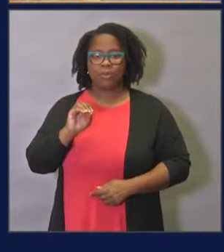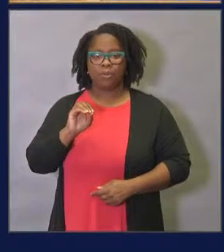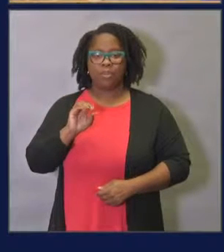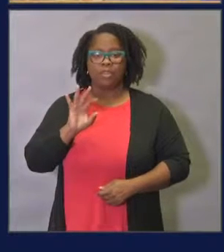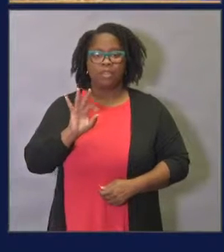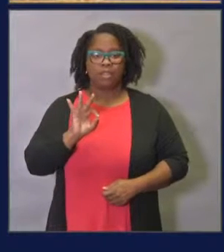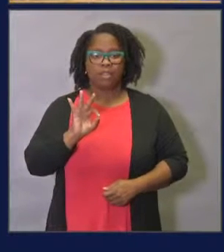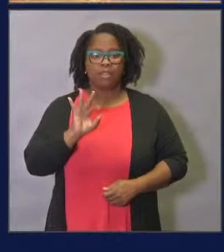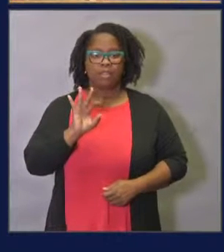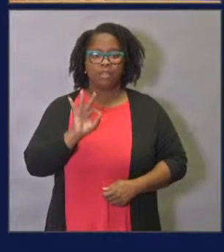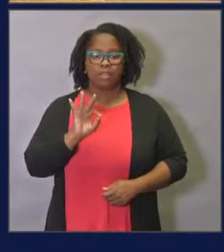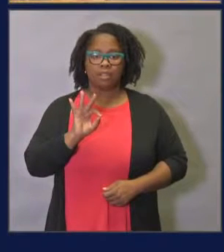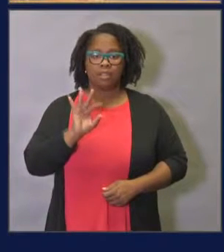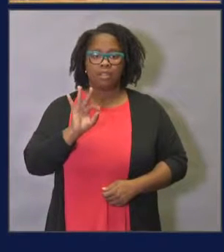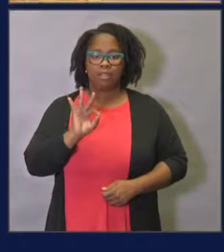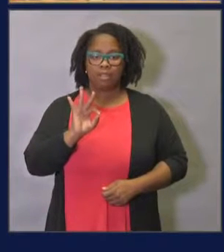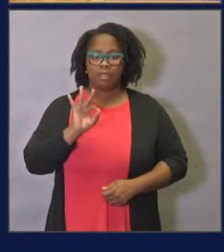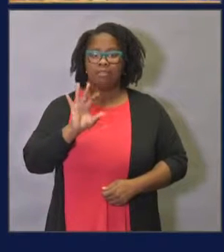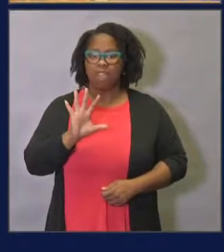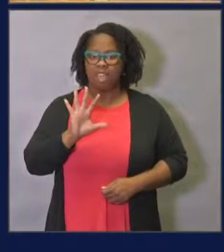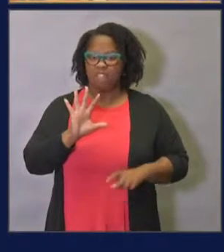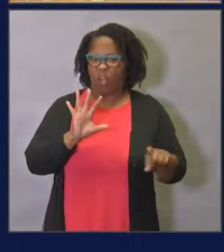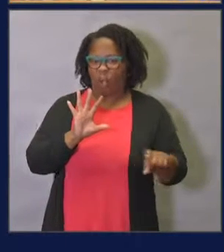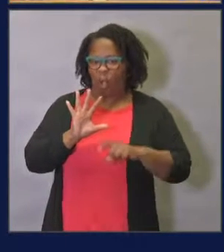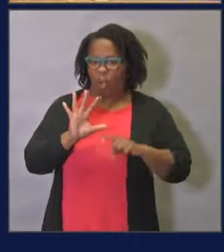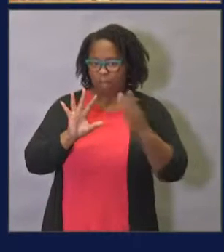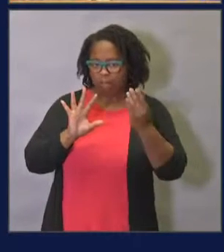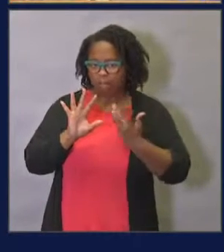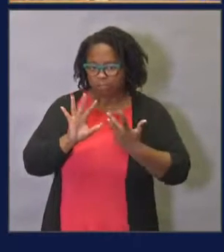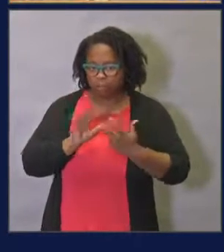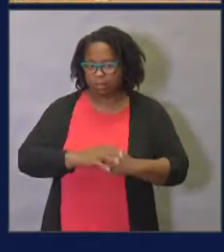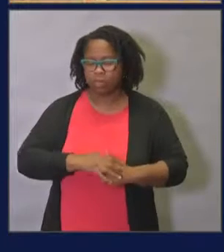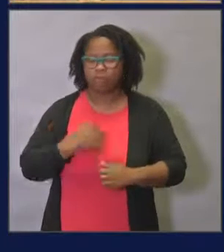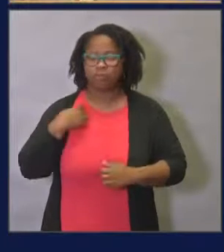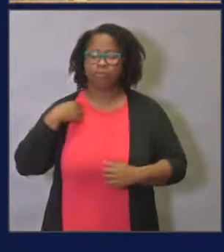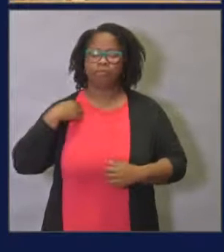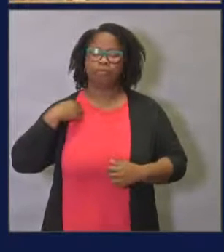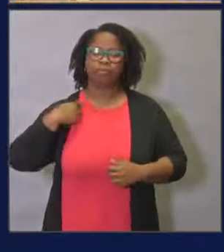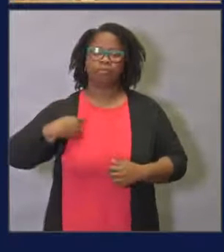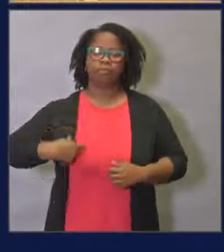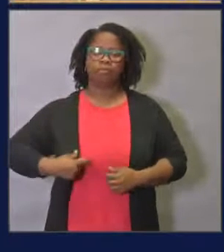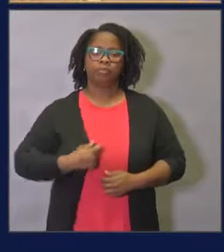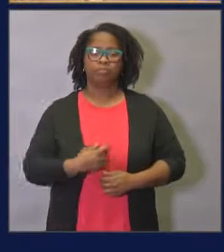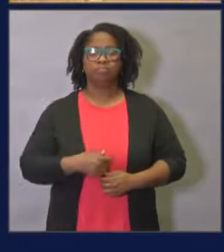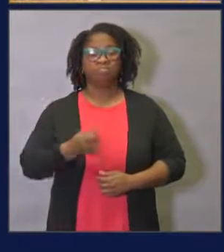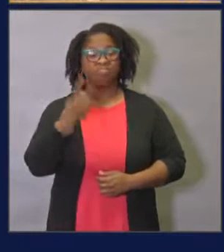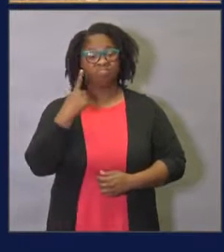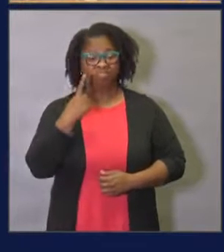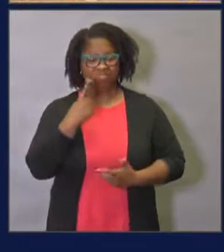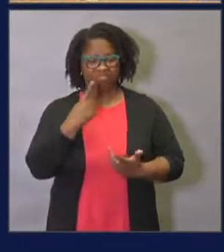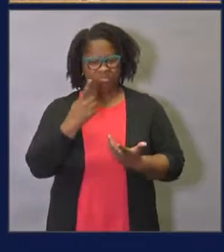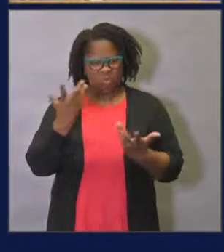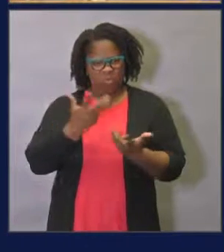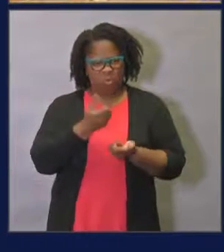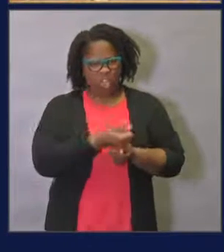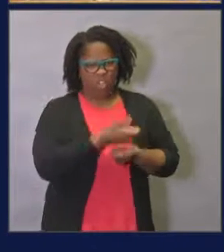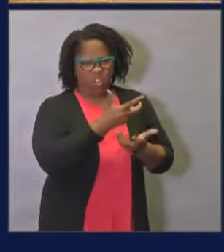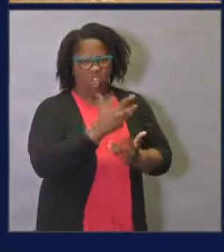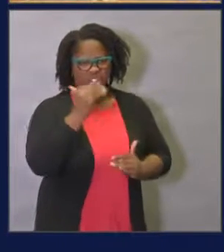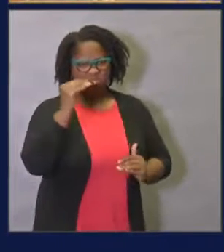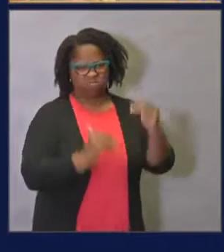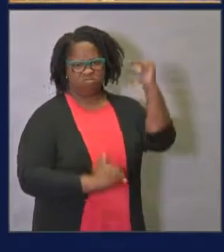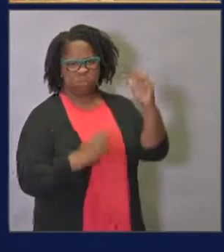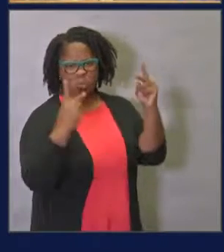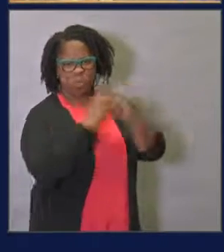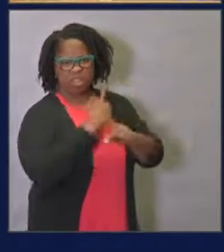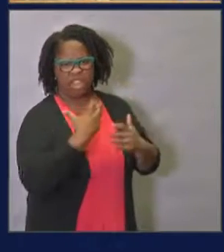888-700-9995. We're also going to need to continue to work hard to address the root causes of this disproportionate impact on health